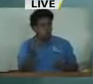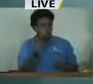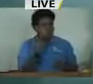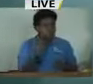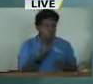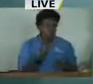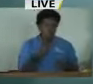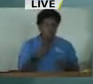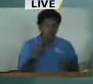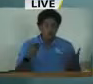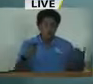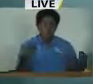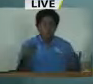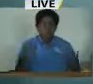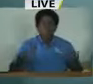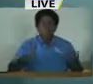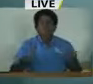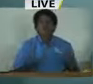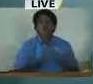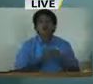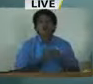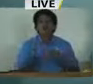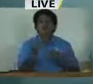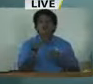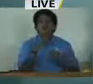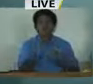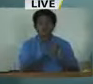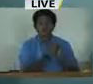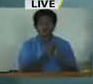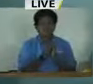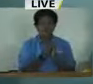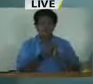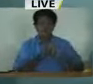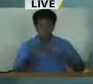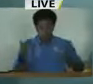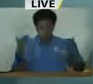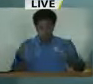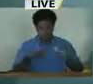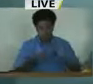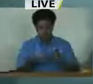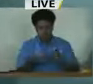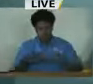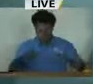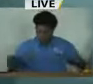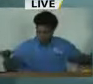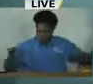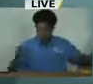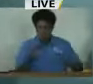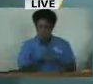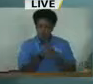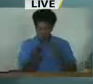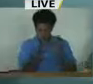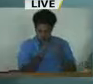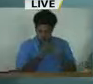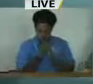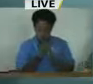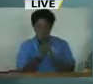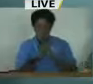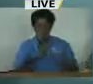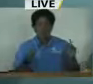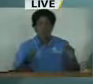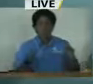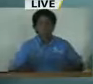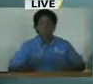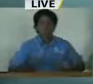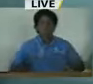parliament and how, as a united front, we are going to deal with issues that